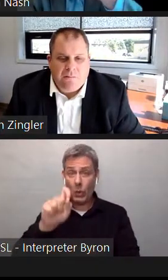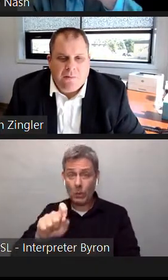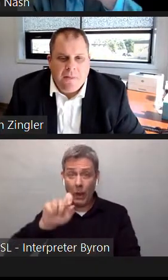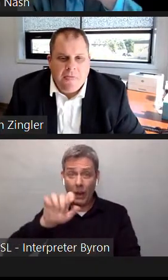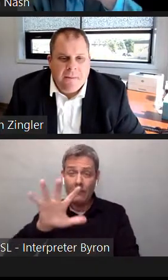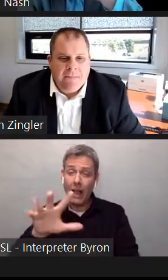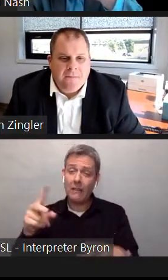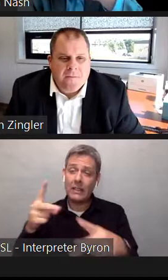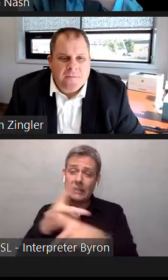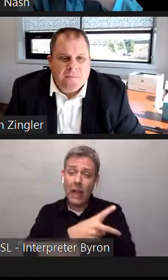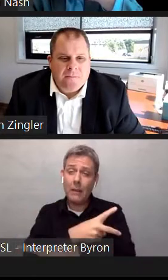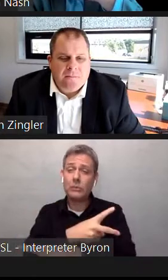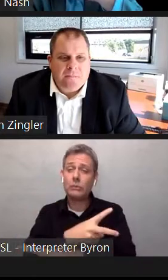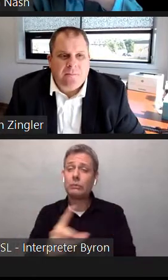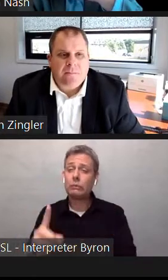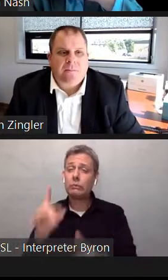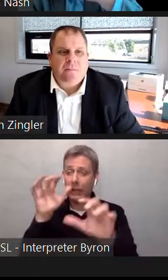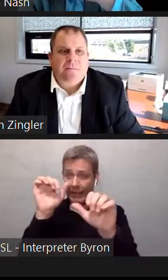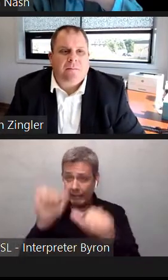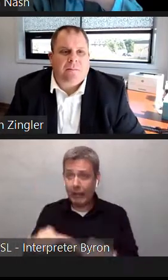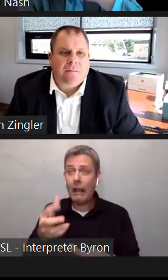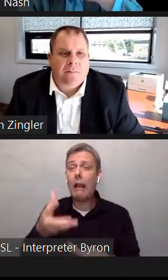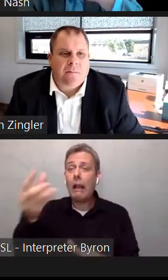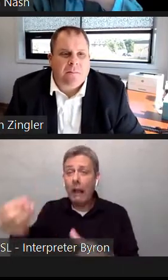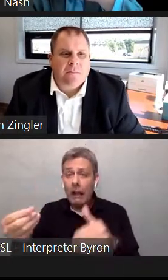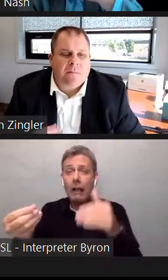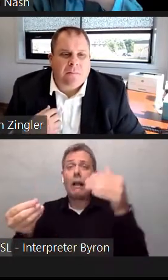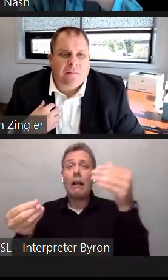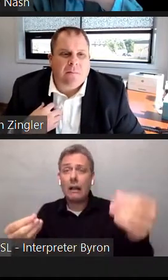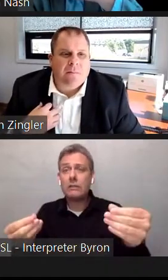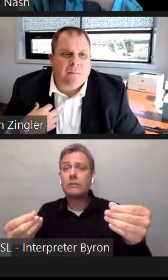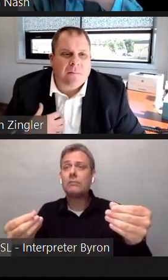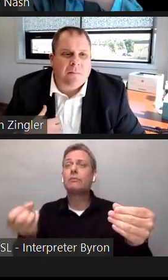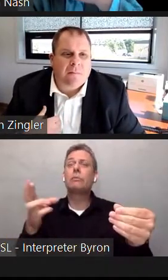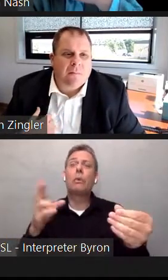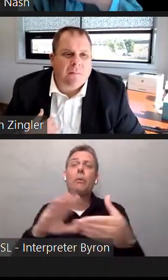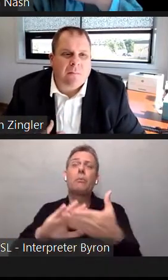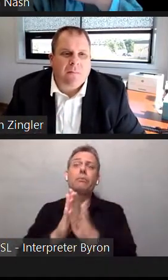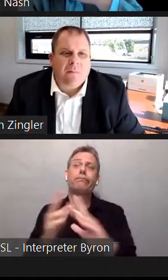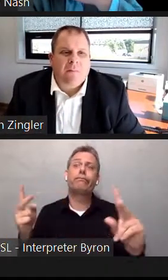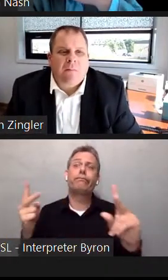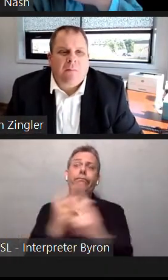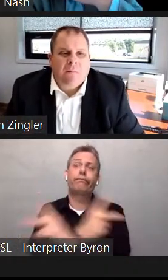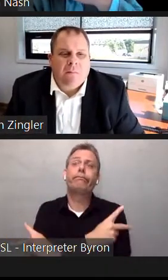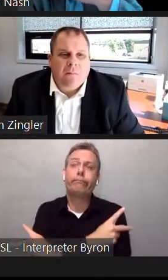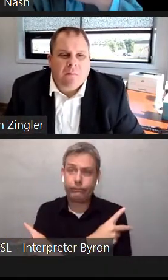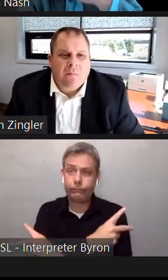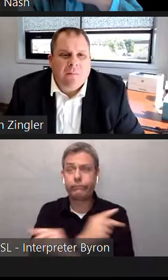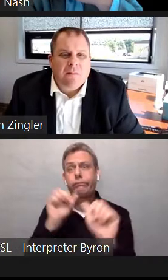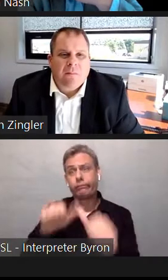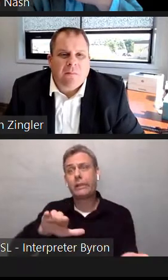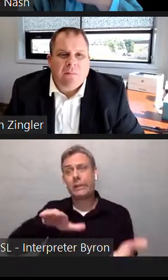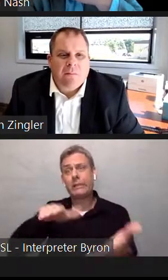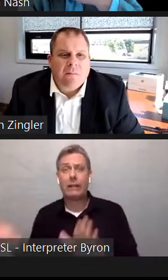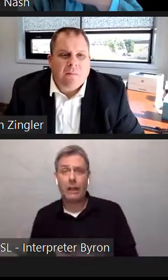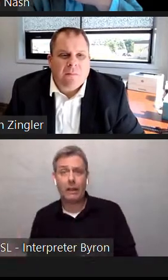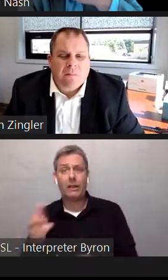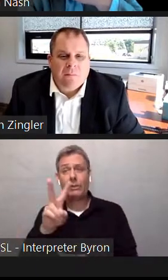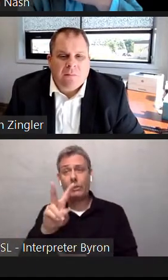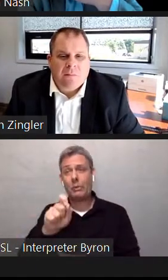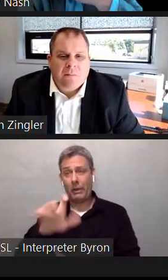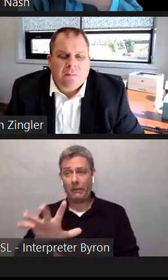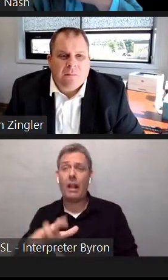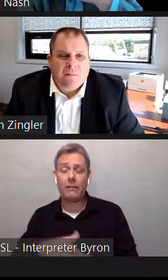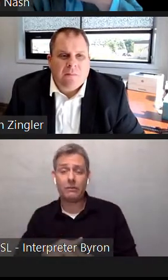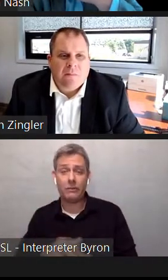presenting with the COVID-19 diagnosis and certainly mortality rates. And so when you put those two items together, the